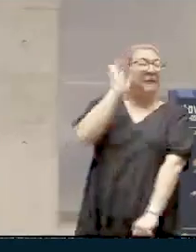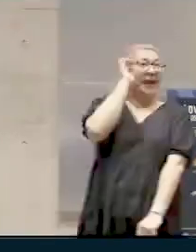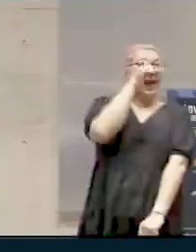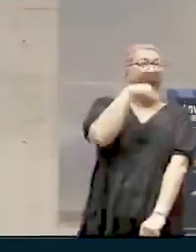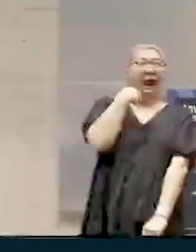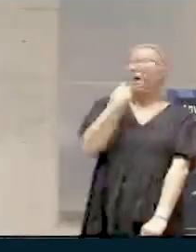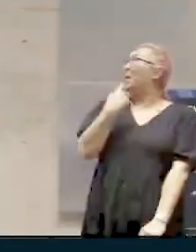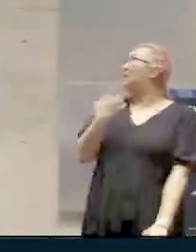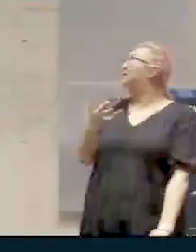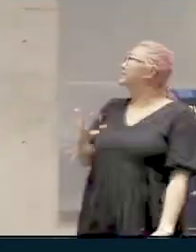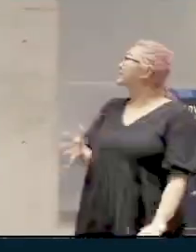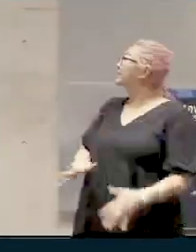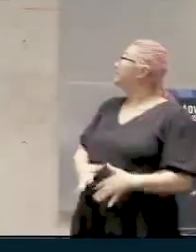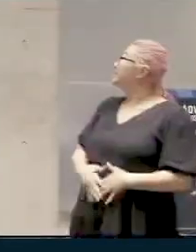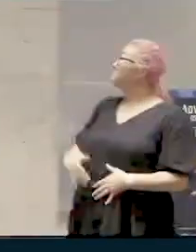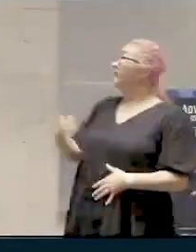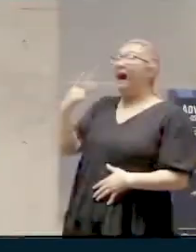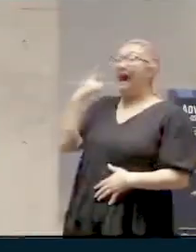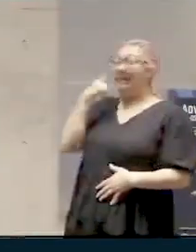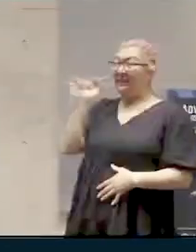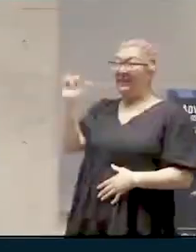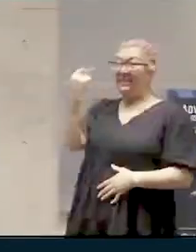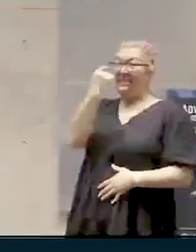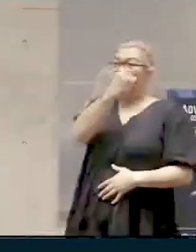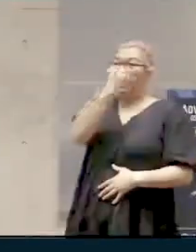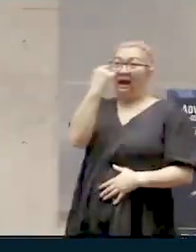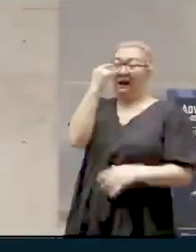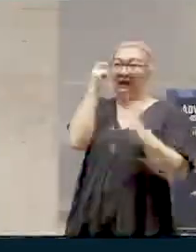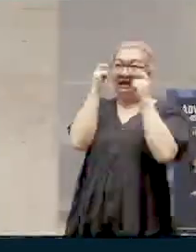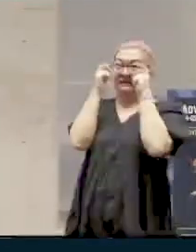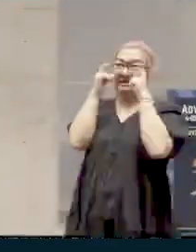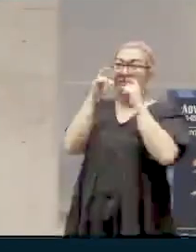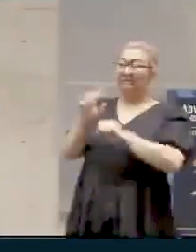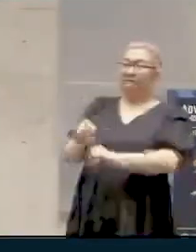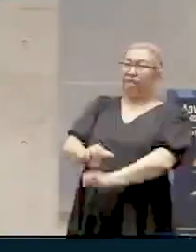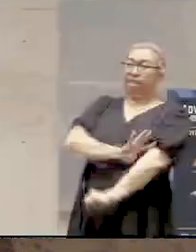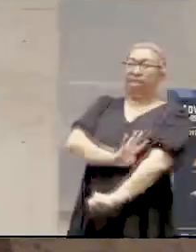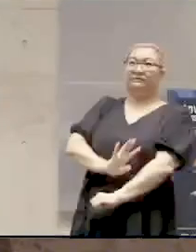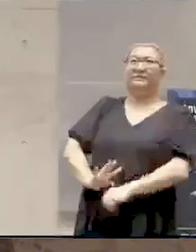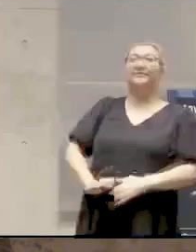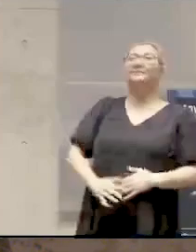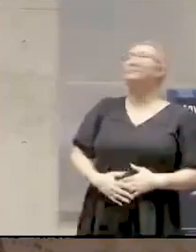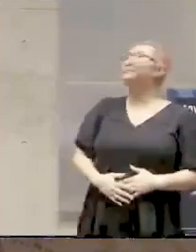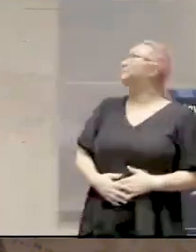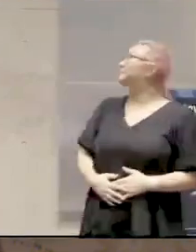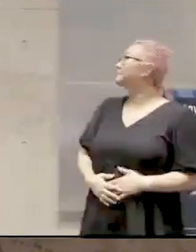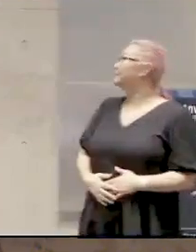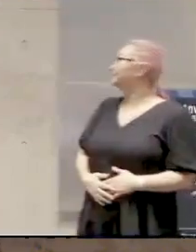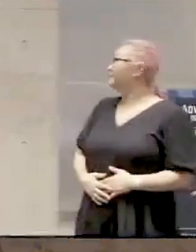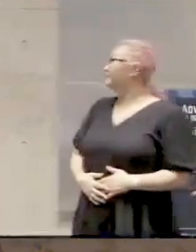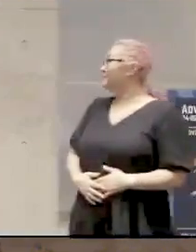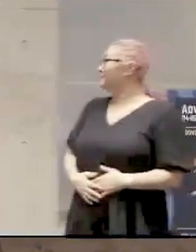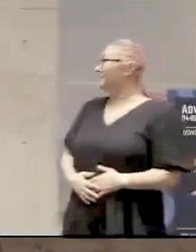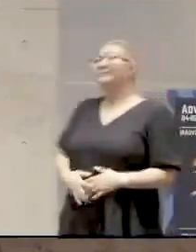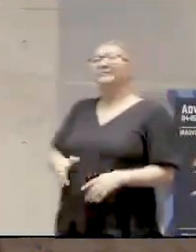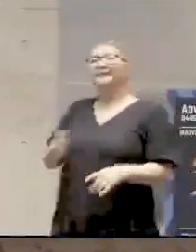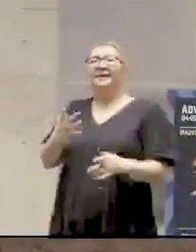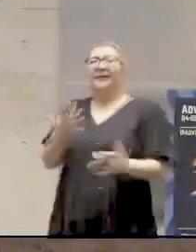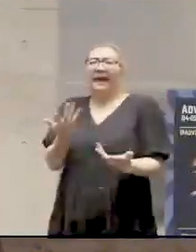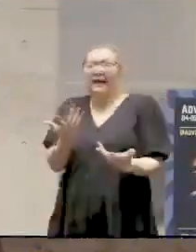the eyes. Which is ridiculous because it's